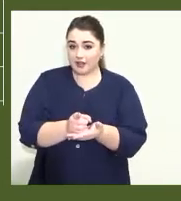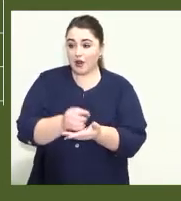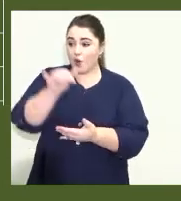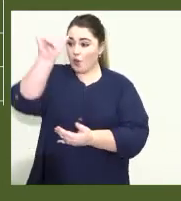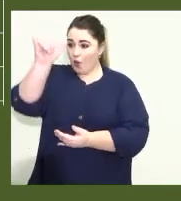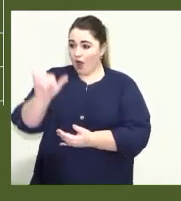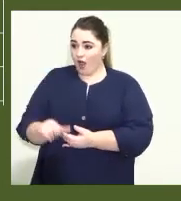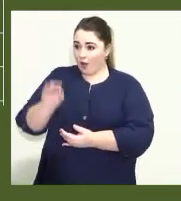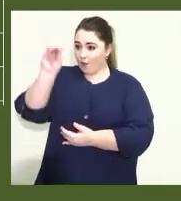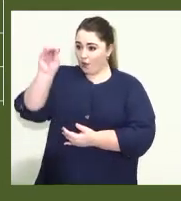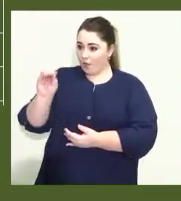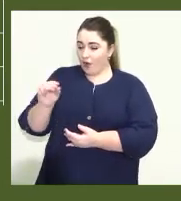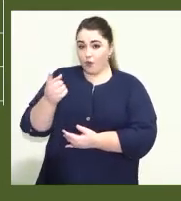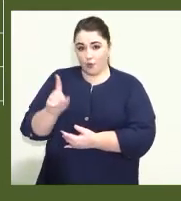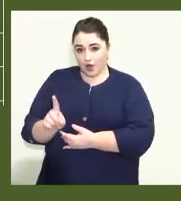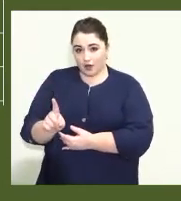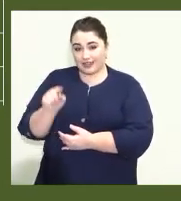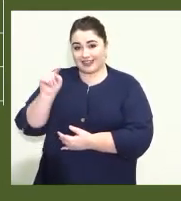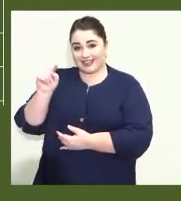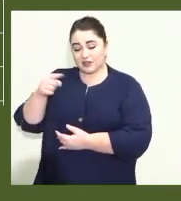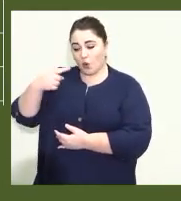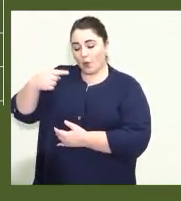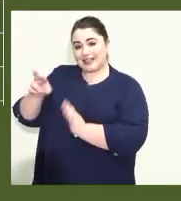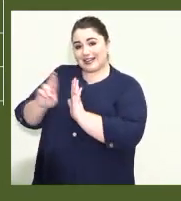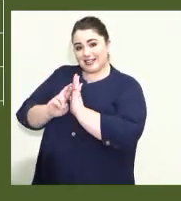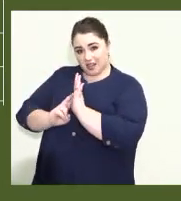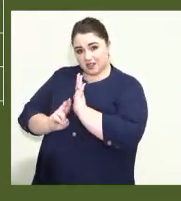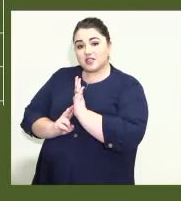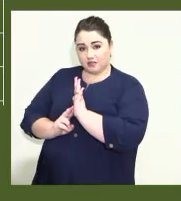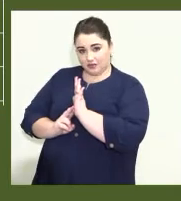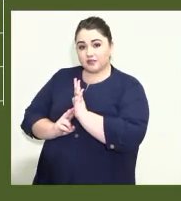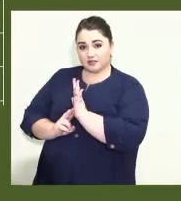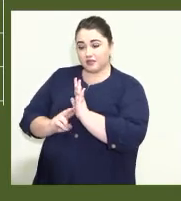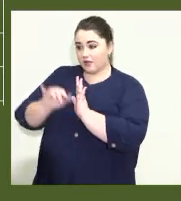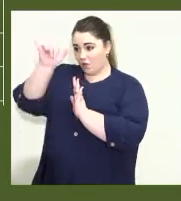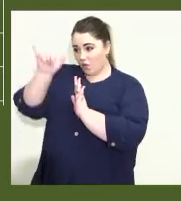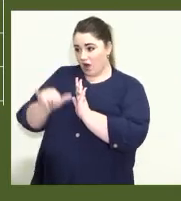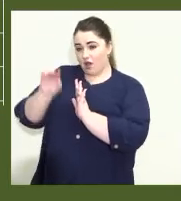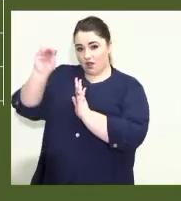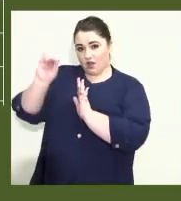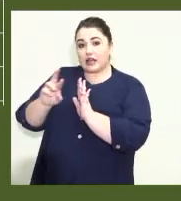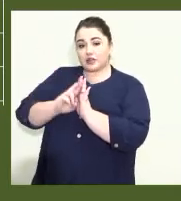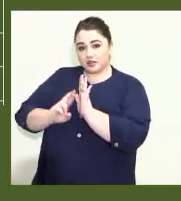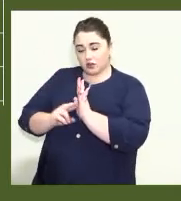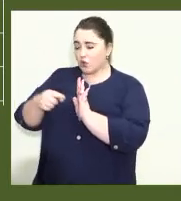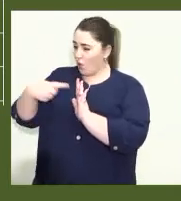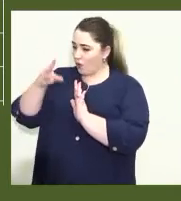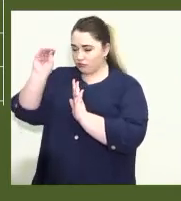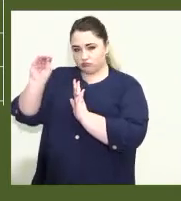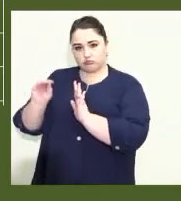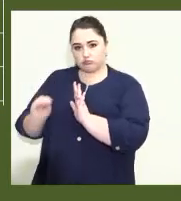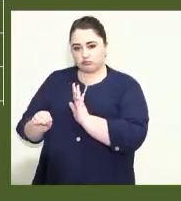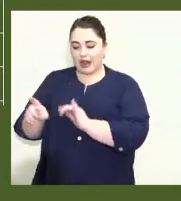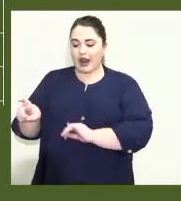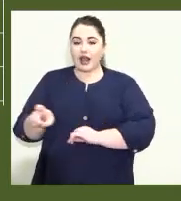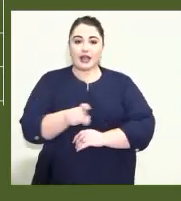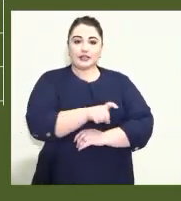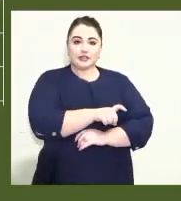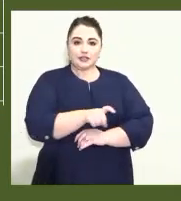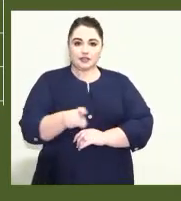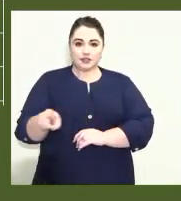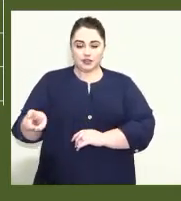comes on the y-axis. And remember, it's always your results that you're gathering that comes here on the y-axis. What comes